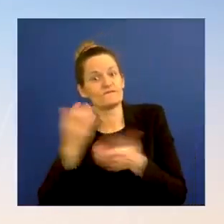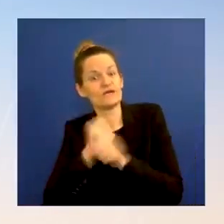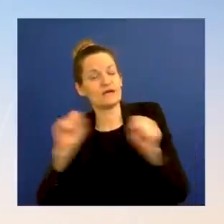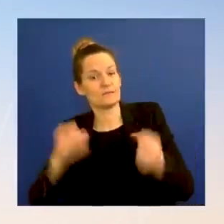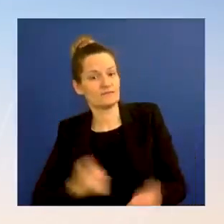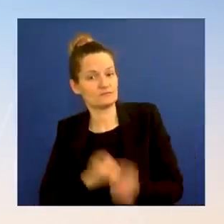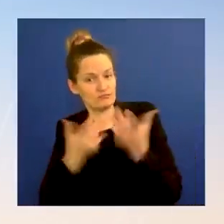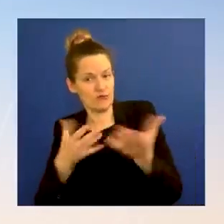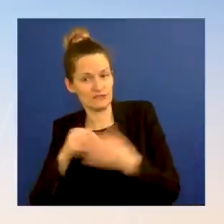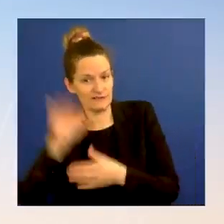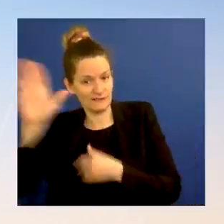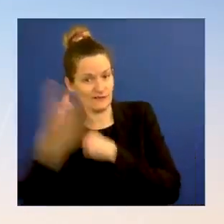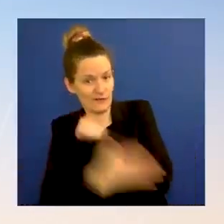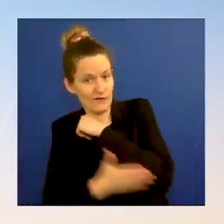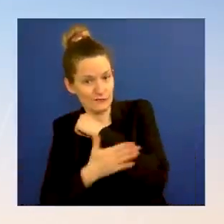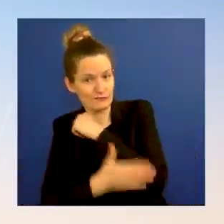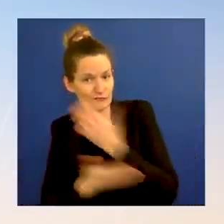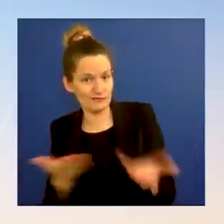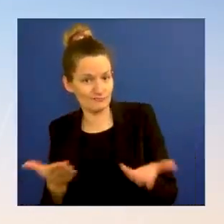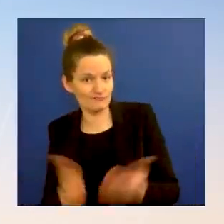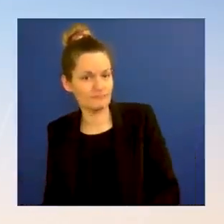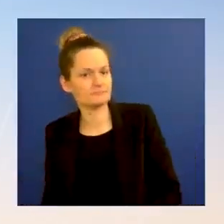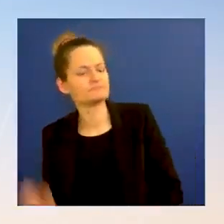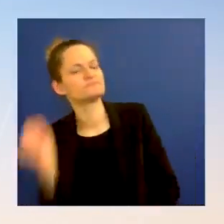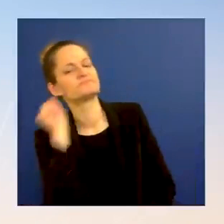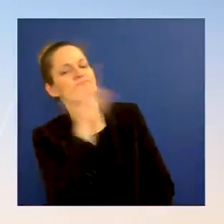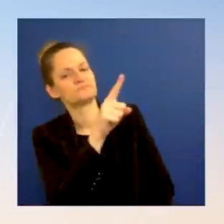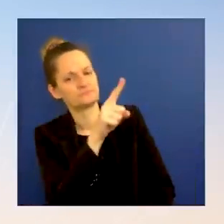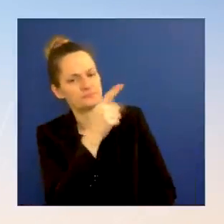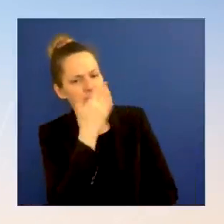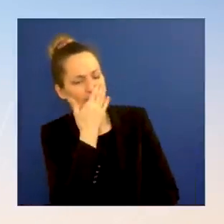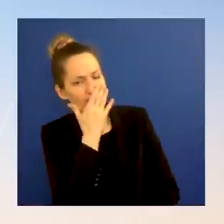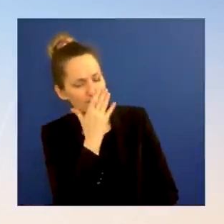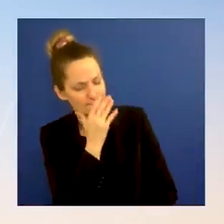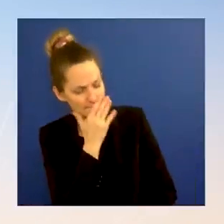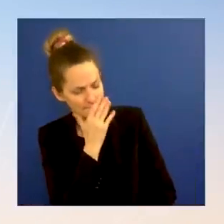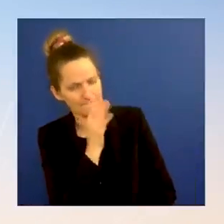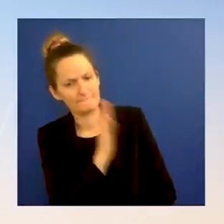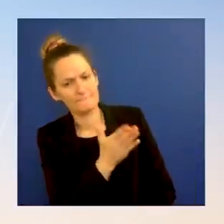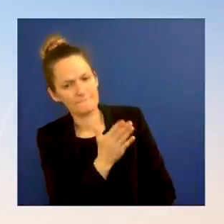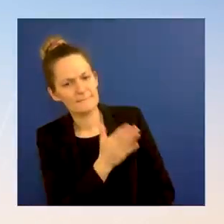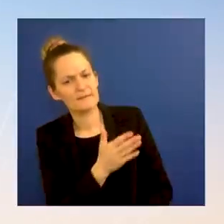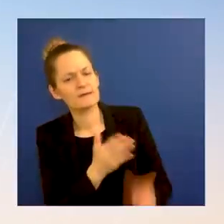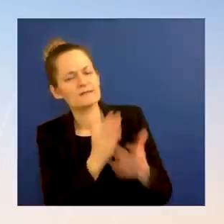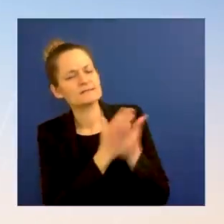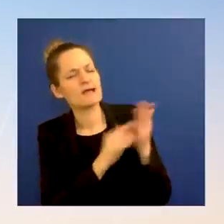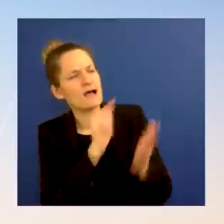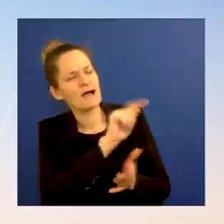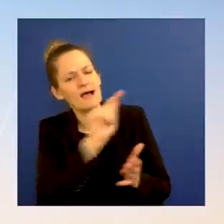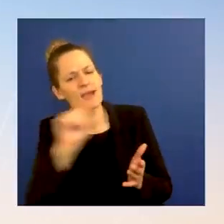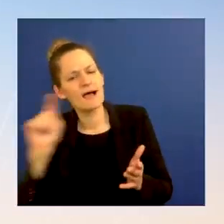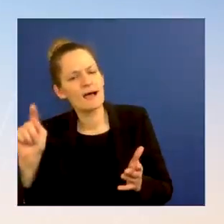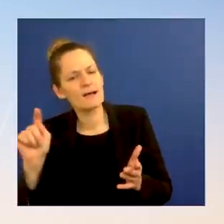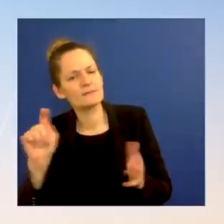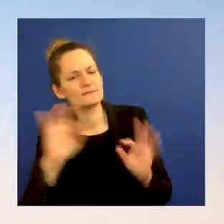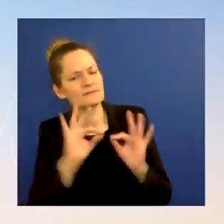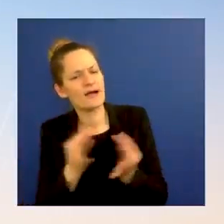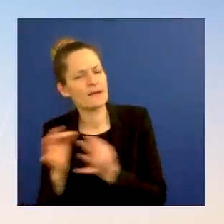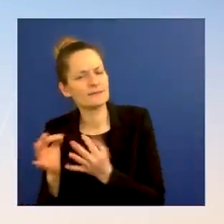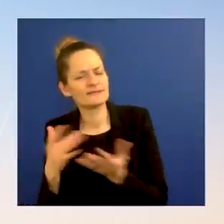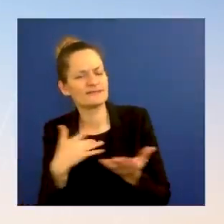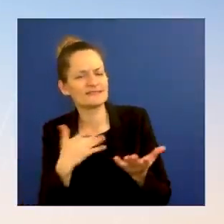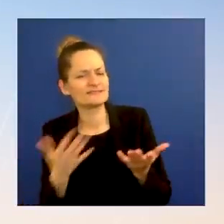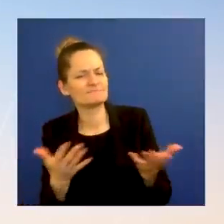question. Loved ones who have lost people to COVID, some of them are advocating for a COVID Memorial